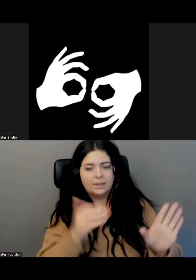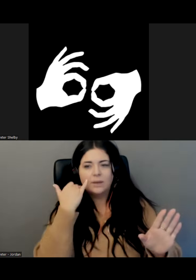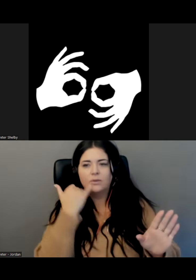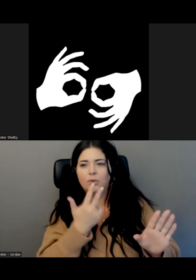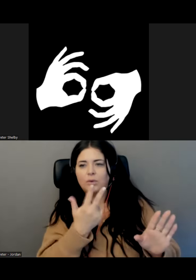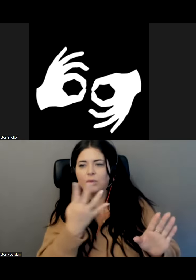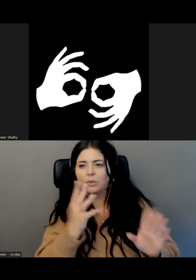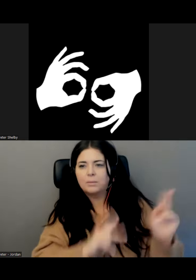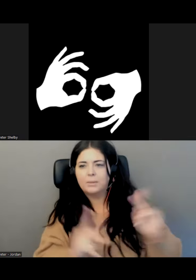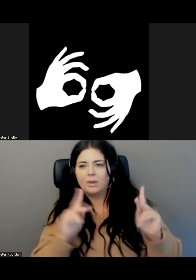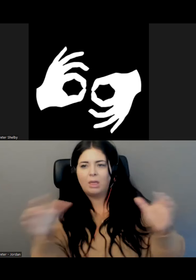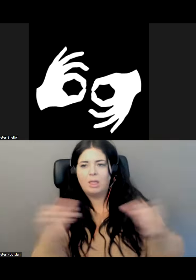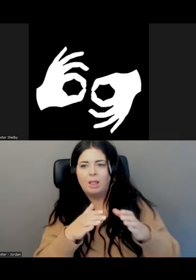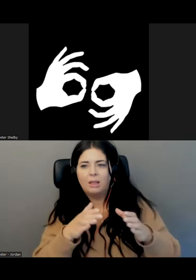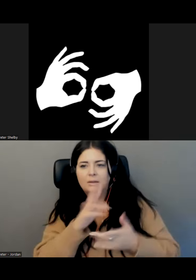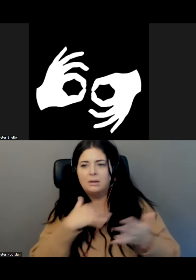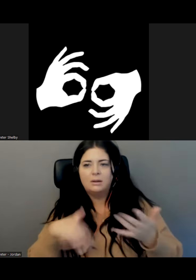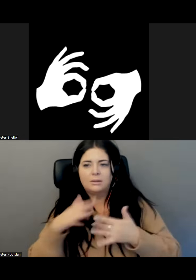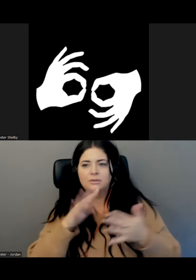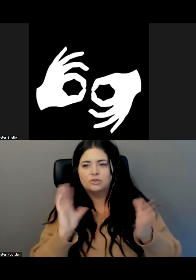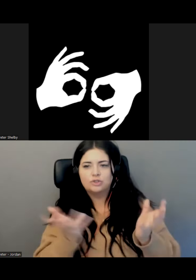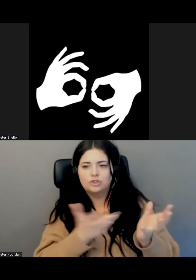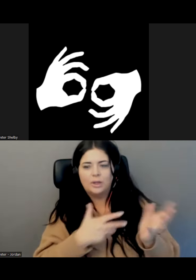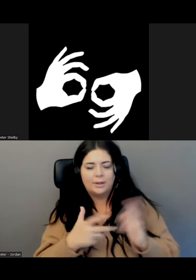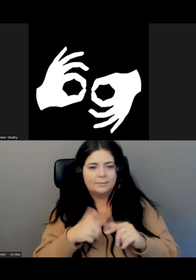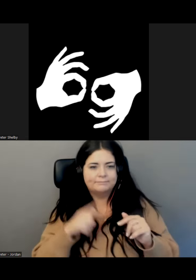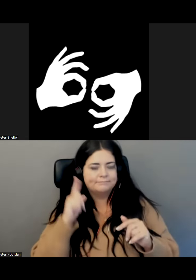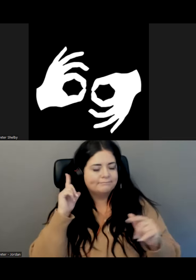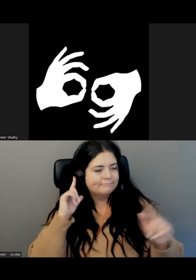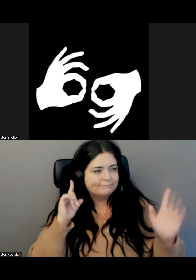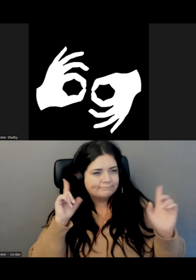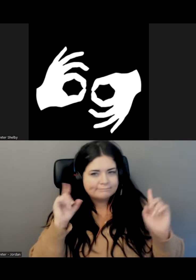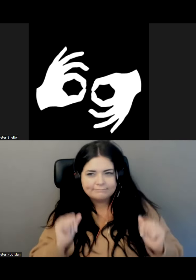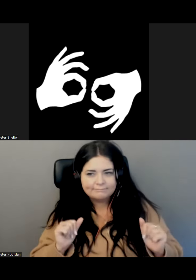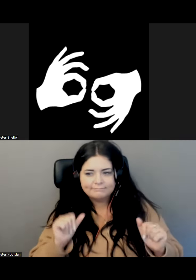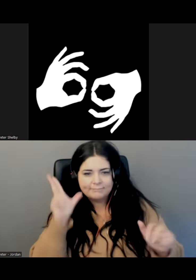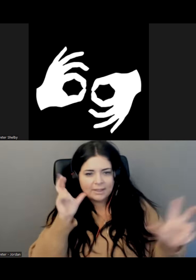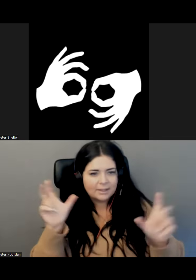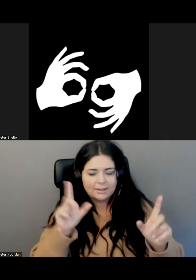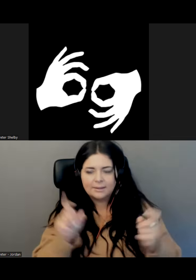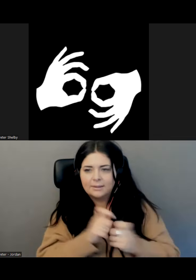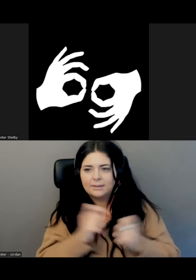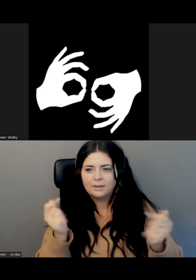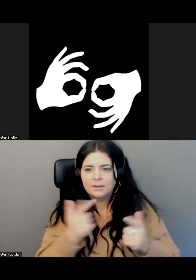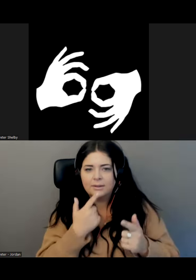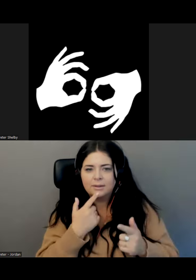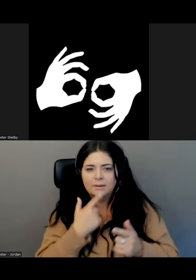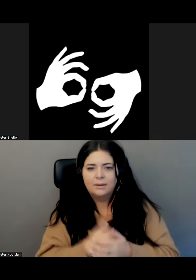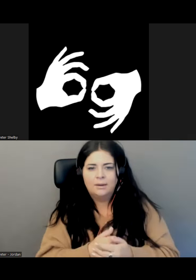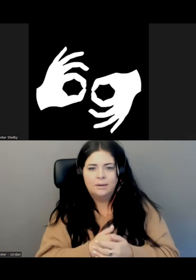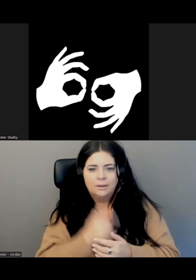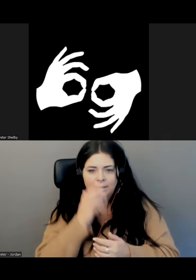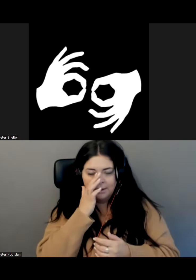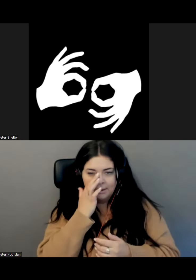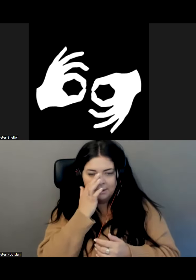4 people around me talking all at once is where I really start to struggle to hear well. Feeling that other